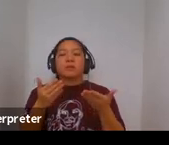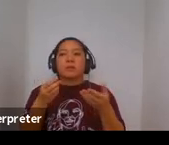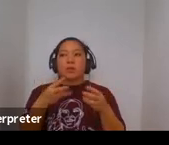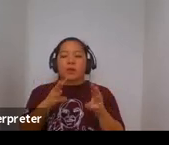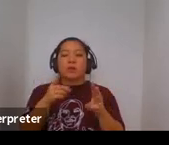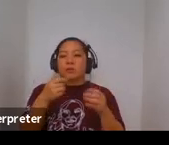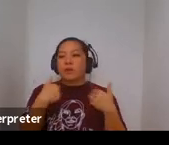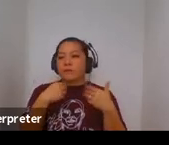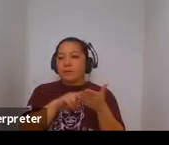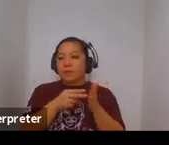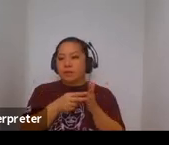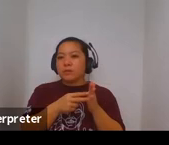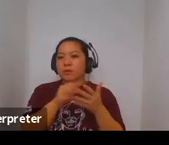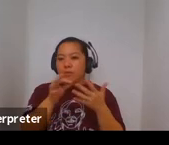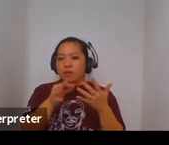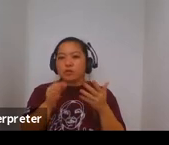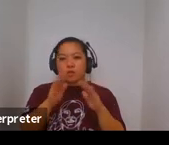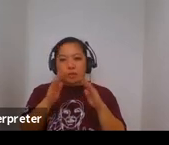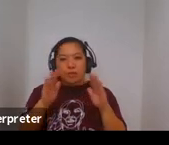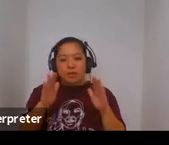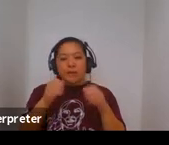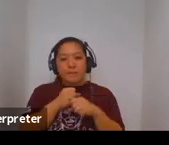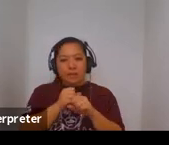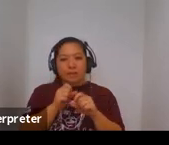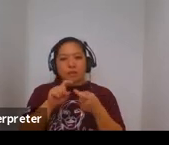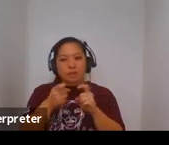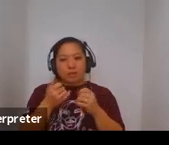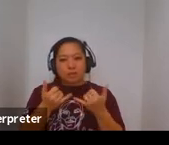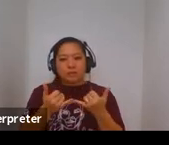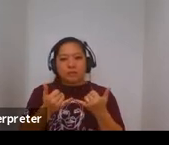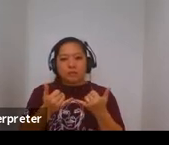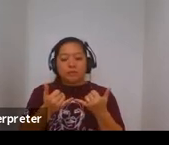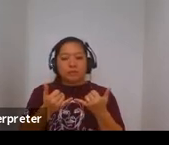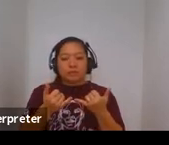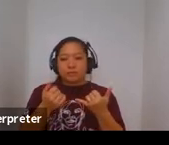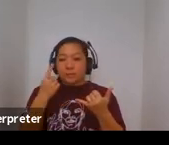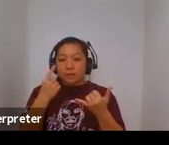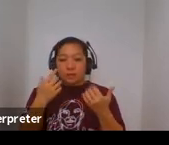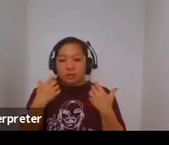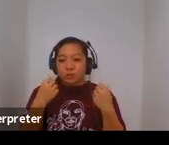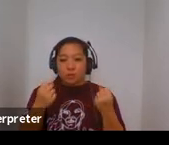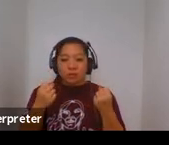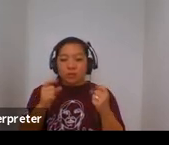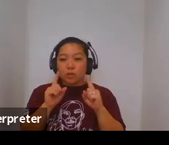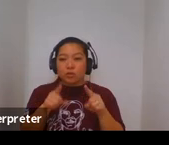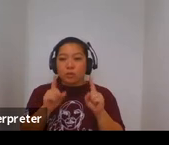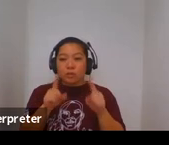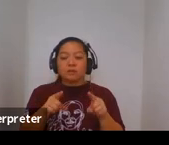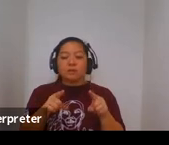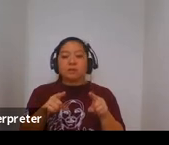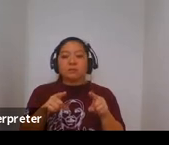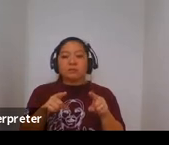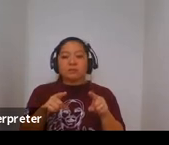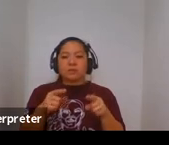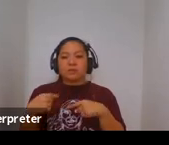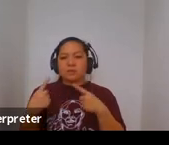a meaningful opportunity to create change. And I just strongly agree in CalCASA, you know,